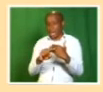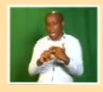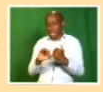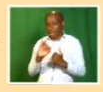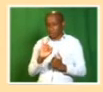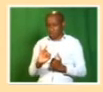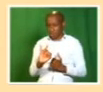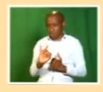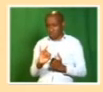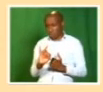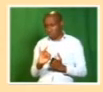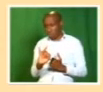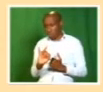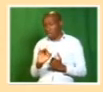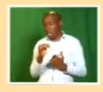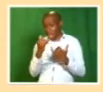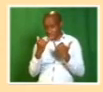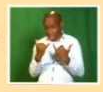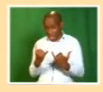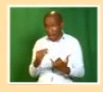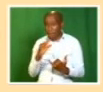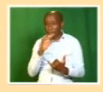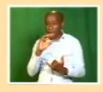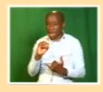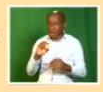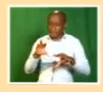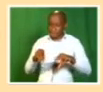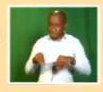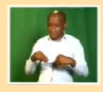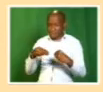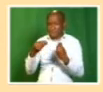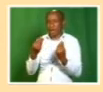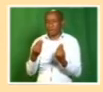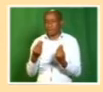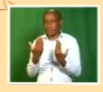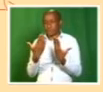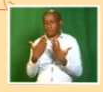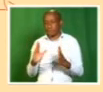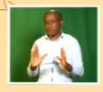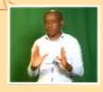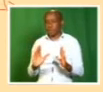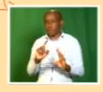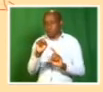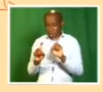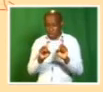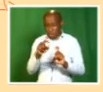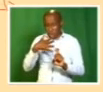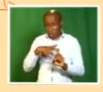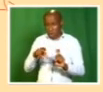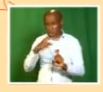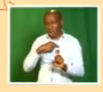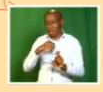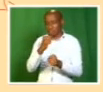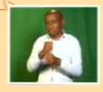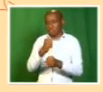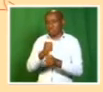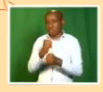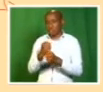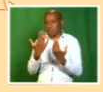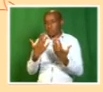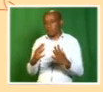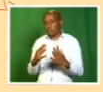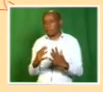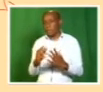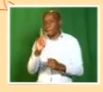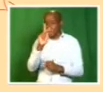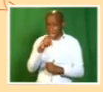we have found that those coefficients that the question was requiring us to find the